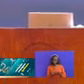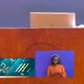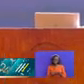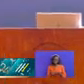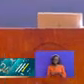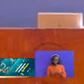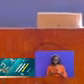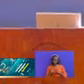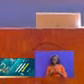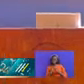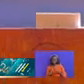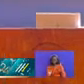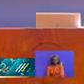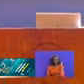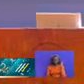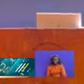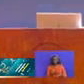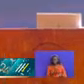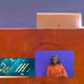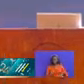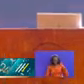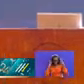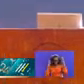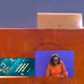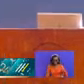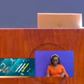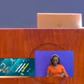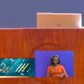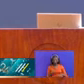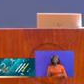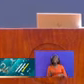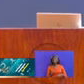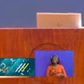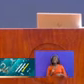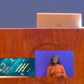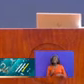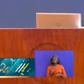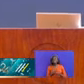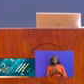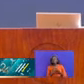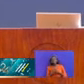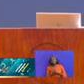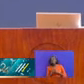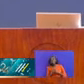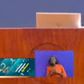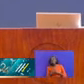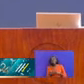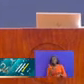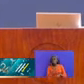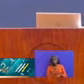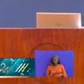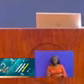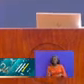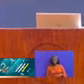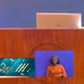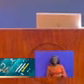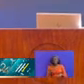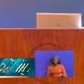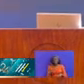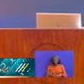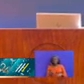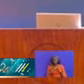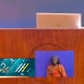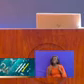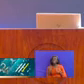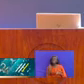care whether you like me or you hate me and the devil likes it one day the Lord told me me fight the brand where people want to call you